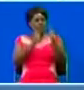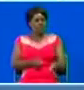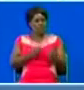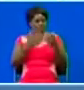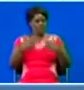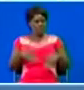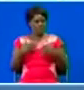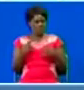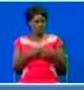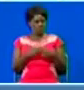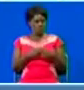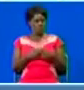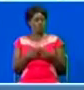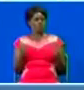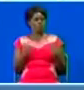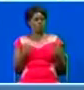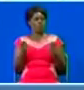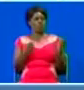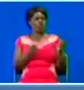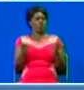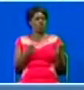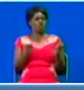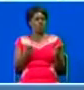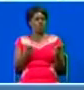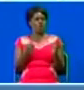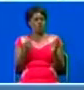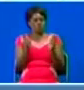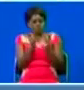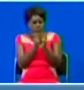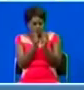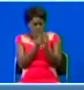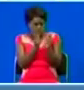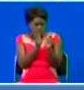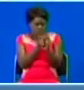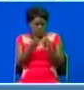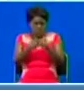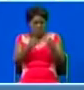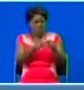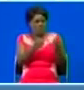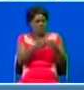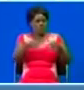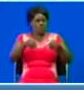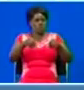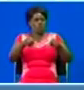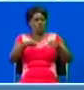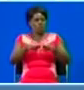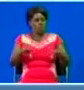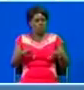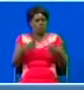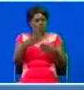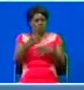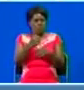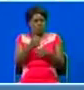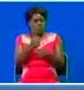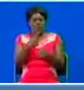Farmers will soon be able to effectively control the root knot nematodes that are highly destructive. Soil-dwelling microscopic worms that